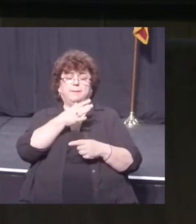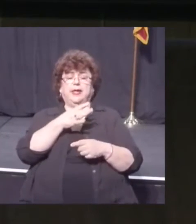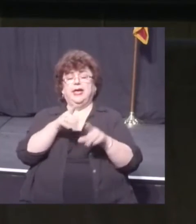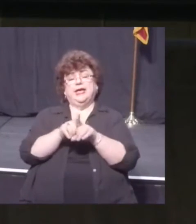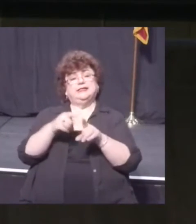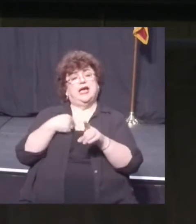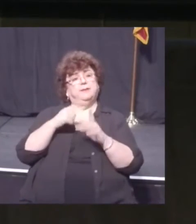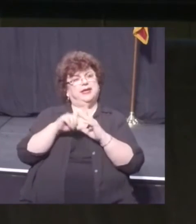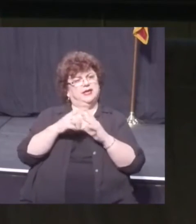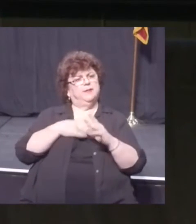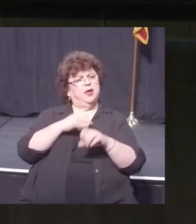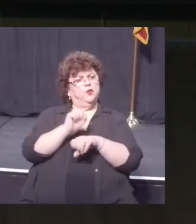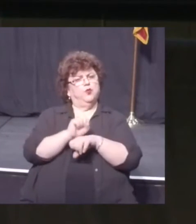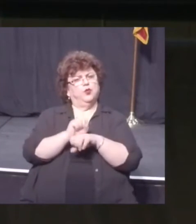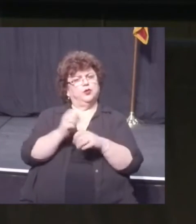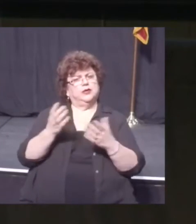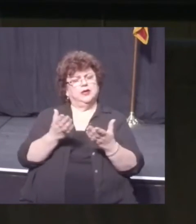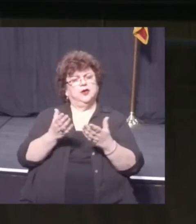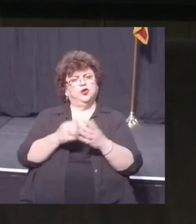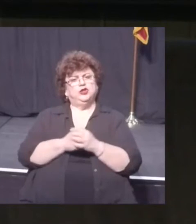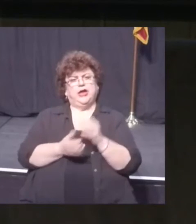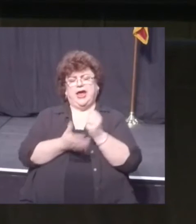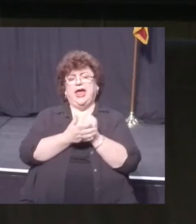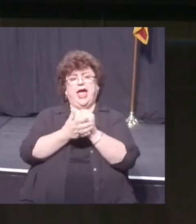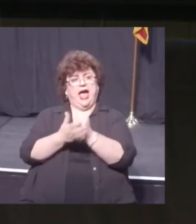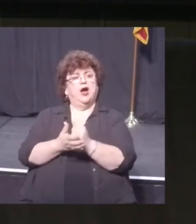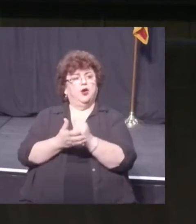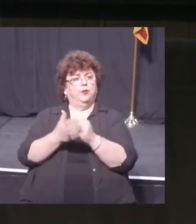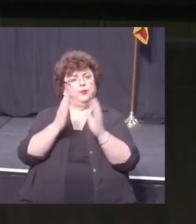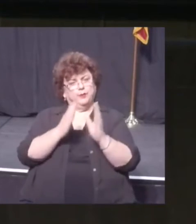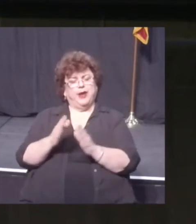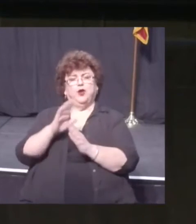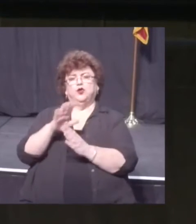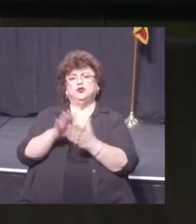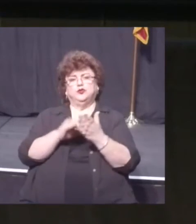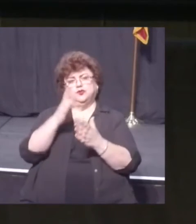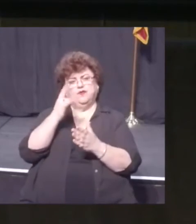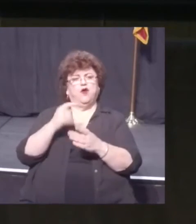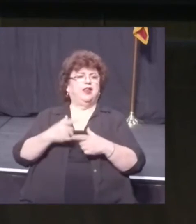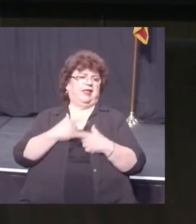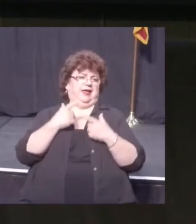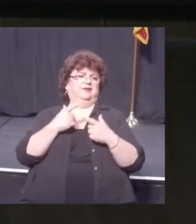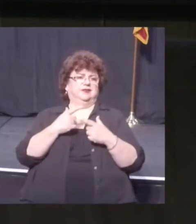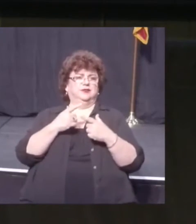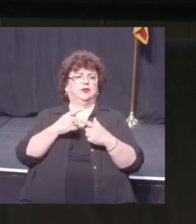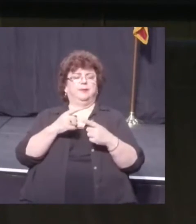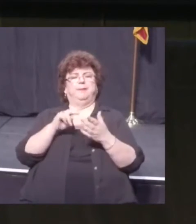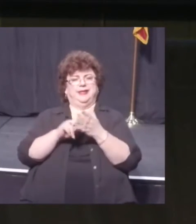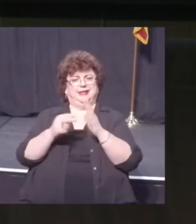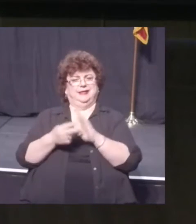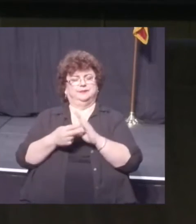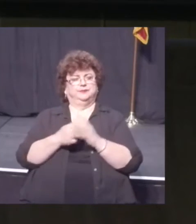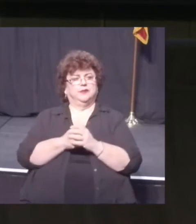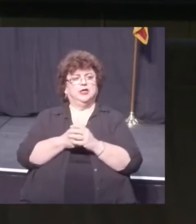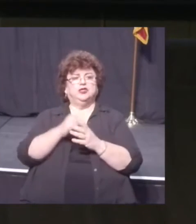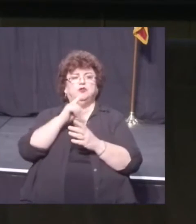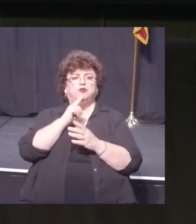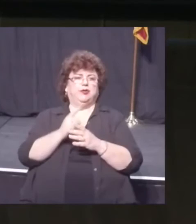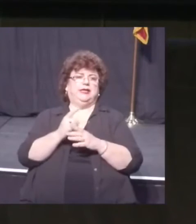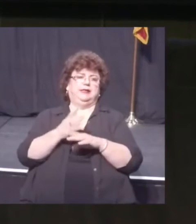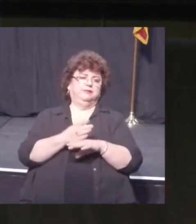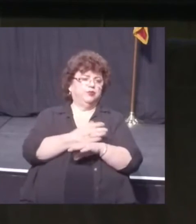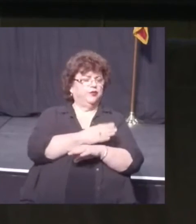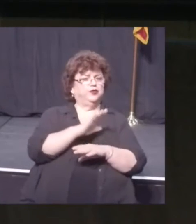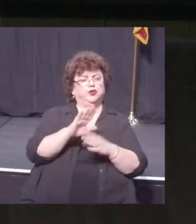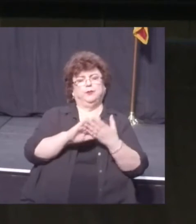here. She helped prepare her students for lives of purpose. She enriched her community through